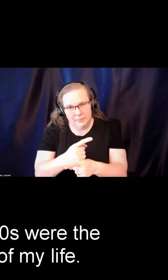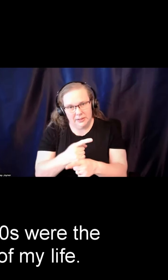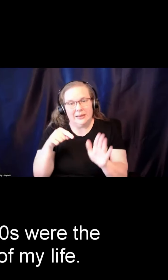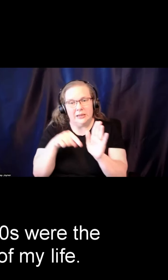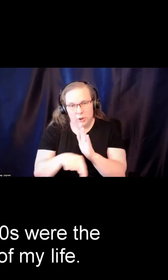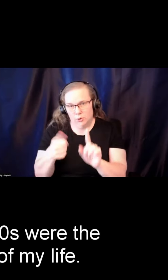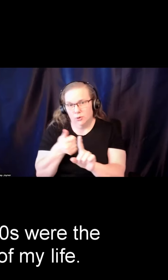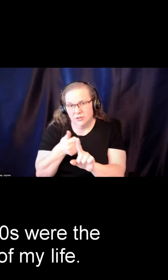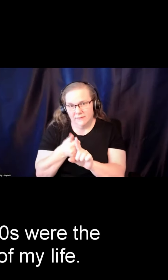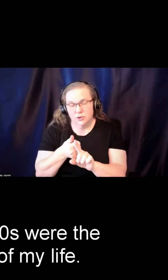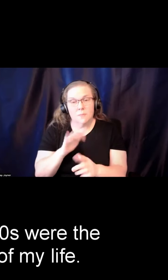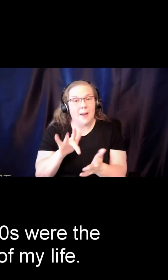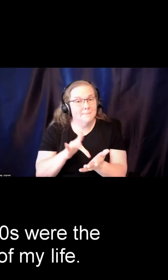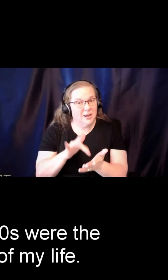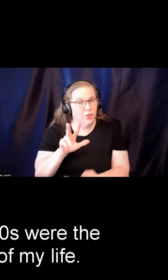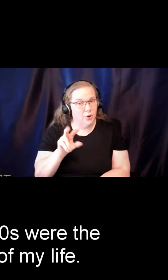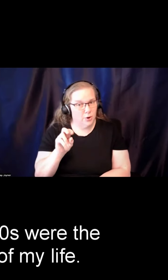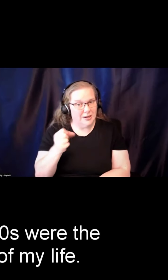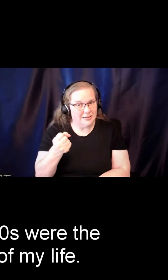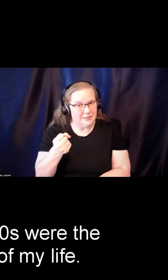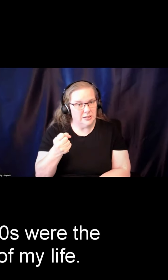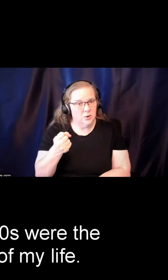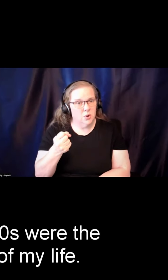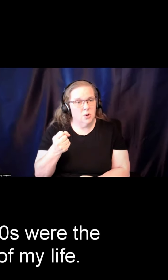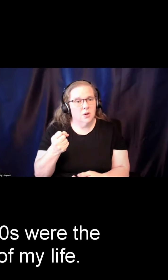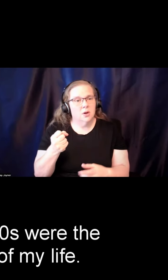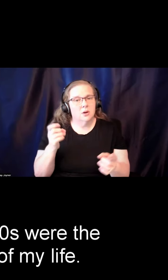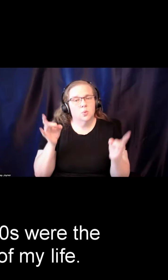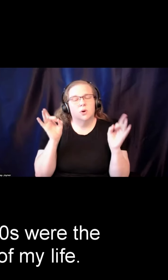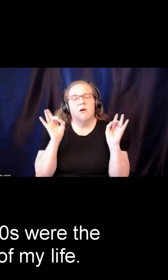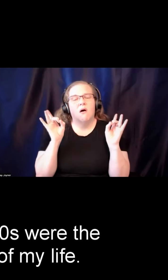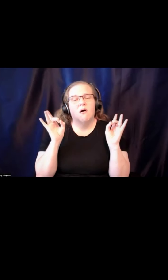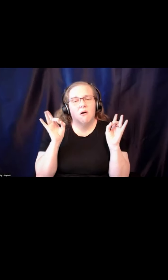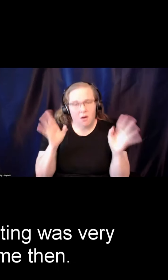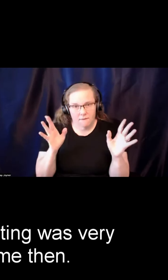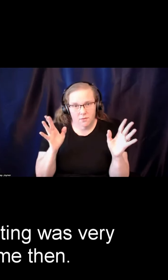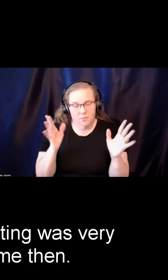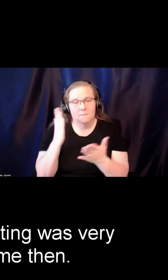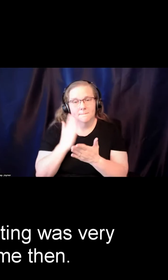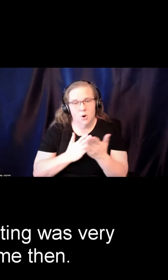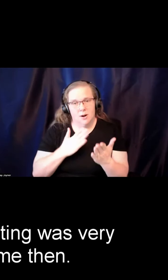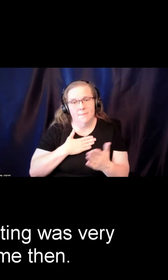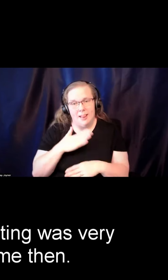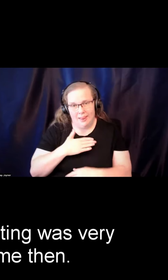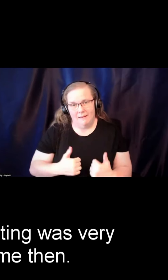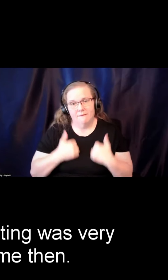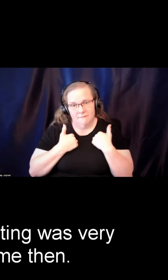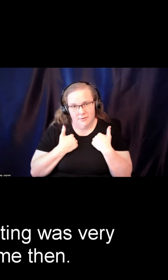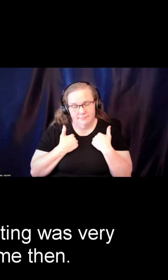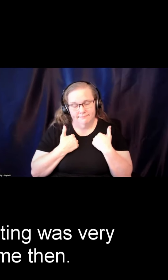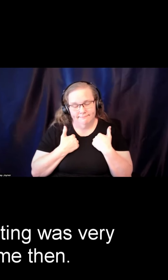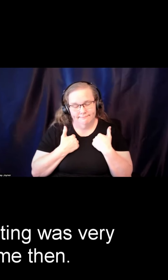And so my mid-30s were the absolute hit of my life. And